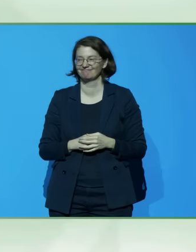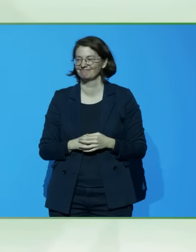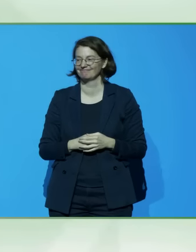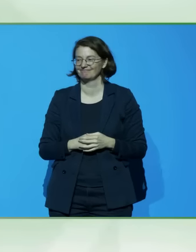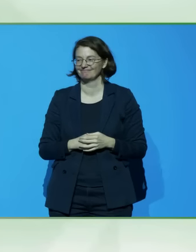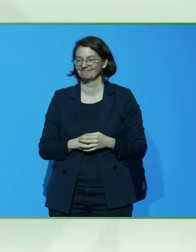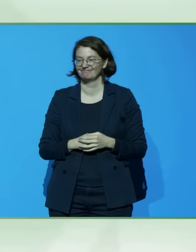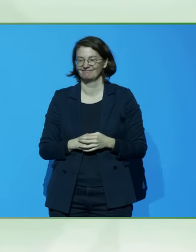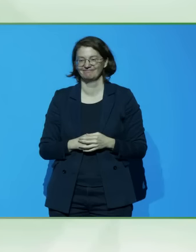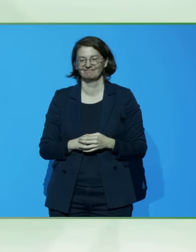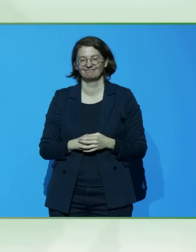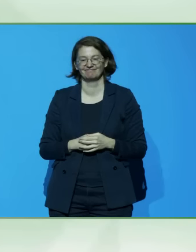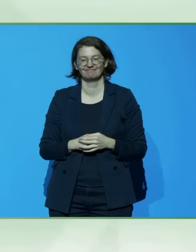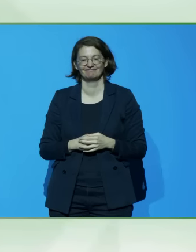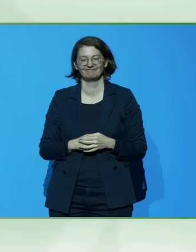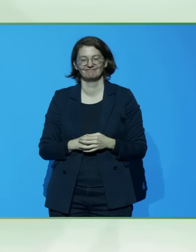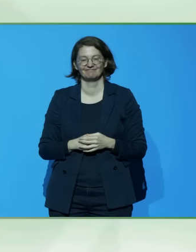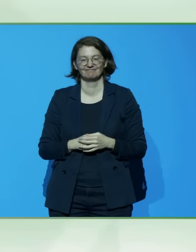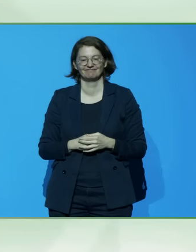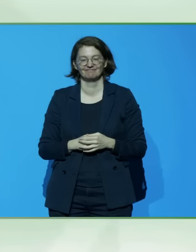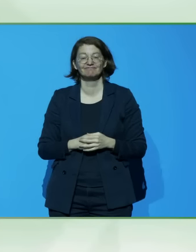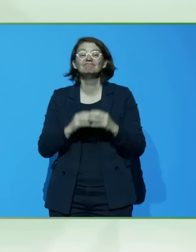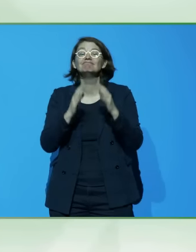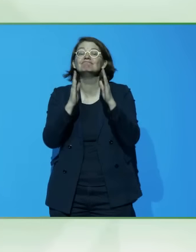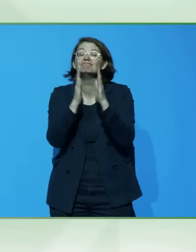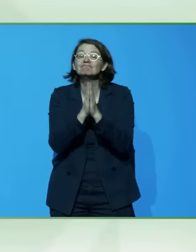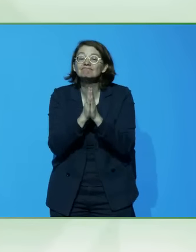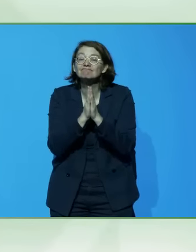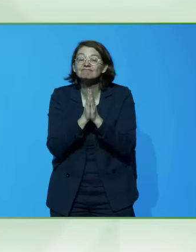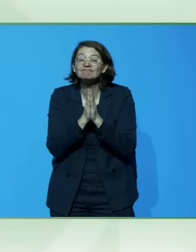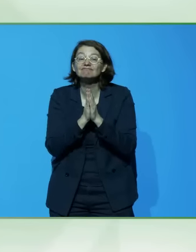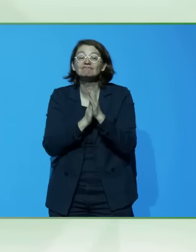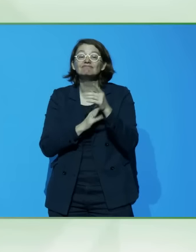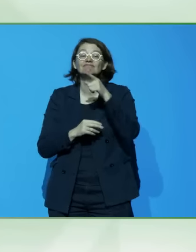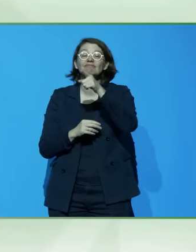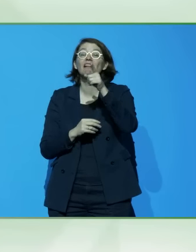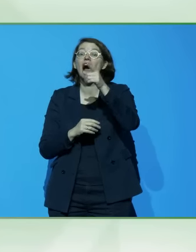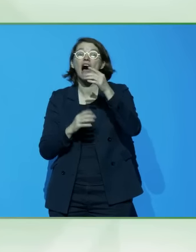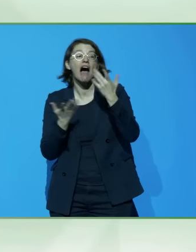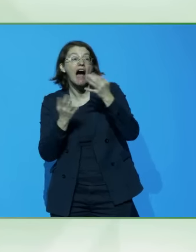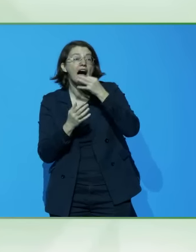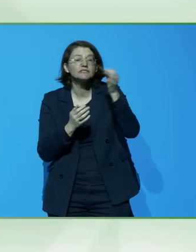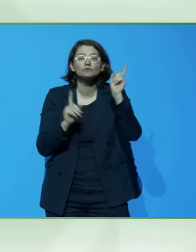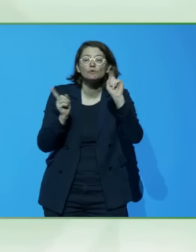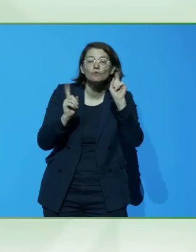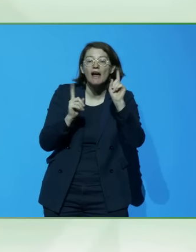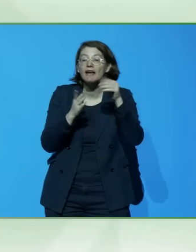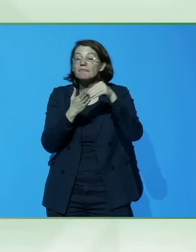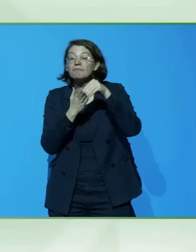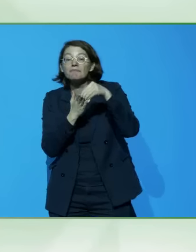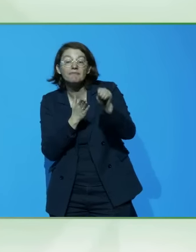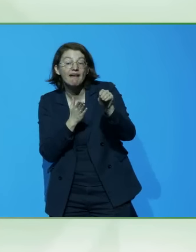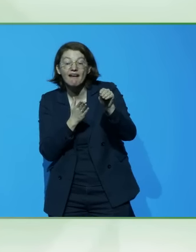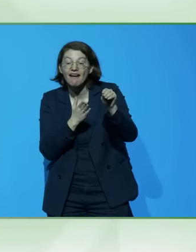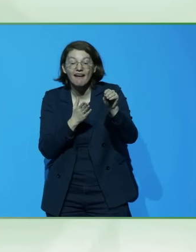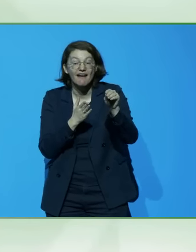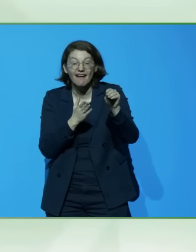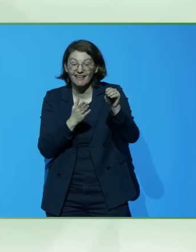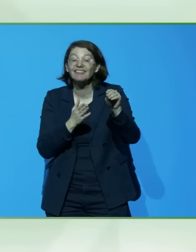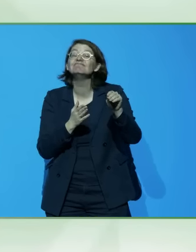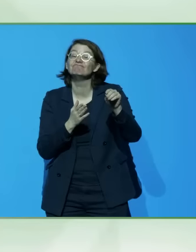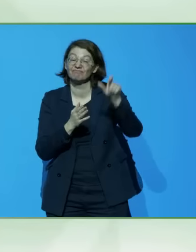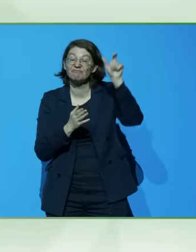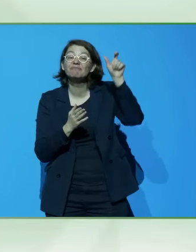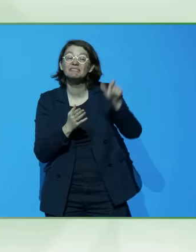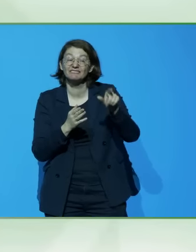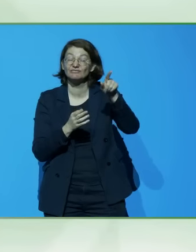ask them the story behind this. There are young women who are deaf who are trained to sew these wonderful vests. If you scan the QR code, you'll see a